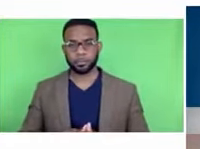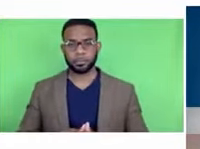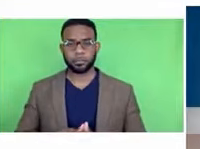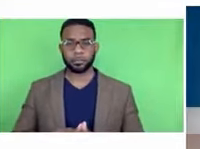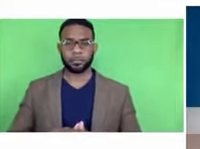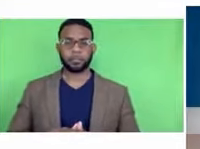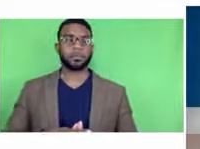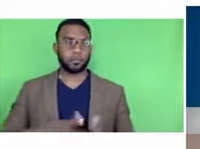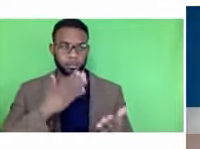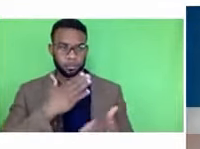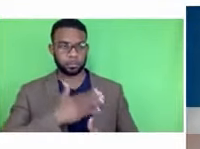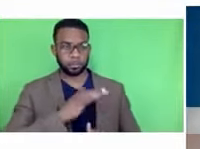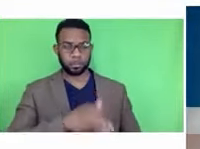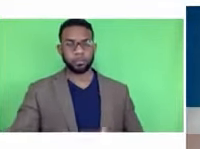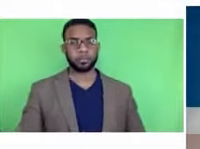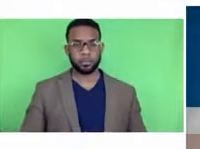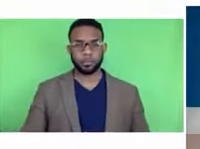Thank you. I appreciate that.